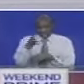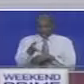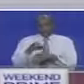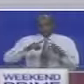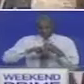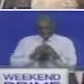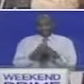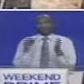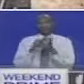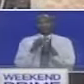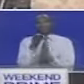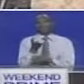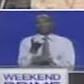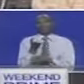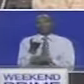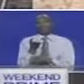haunt them.